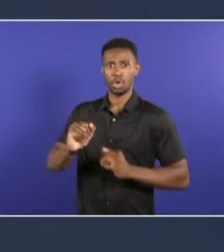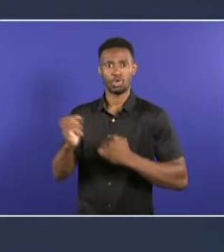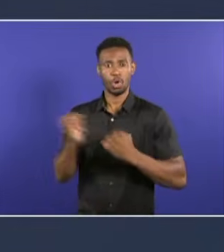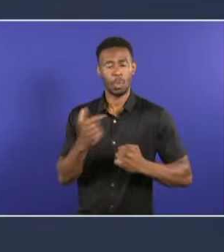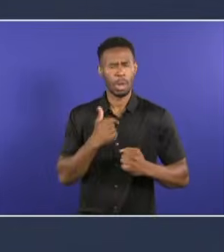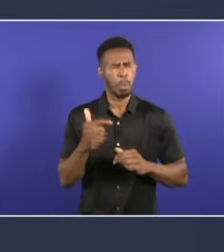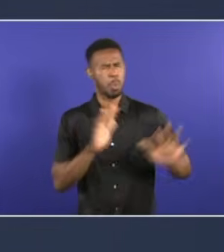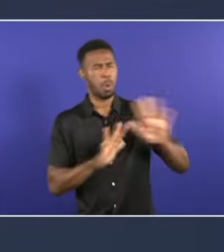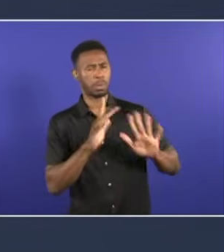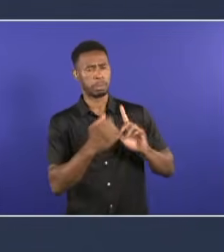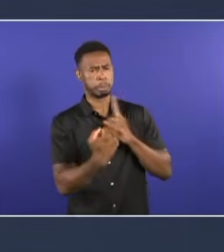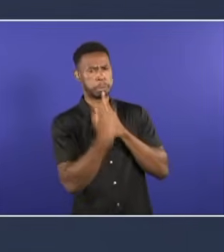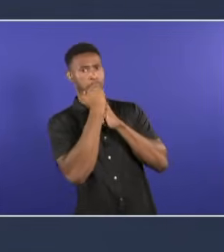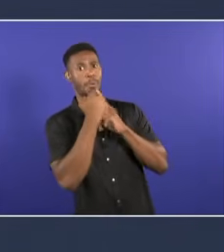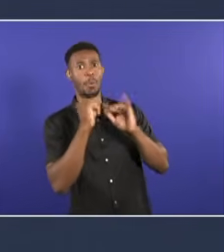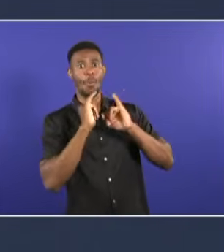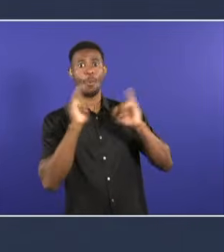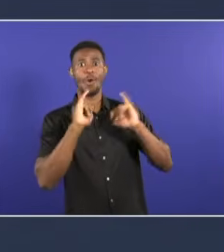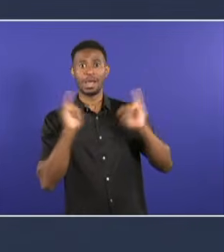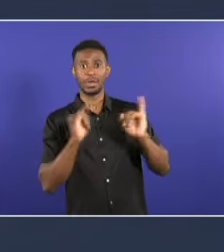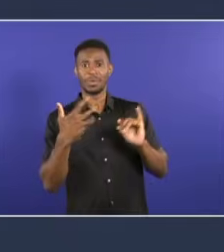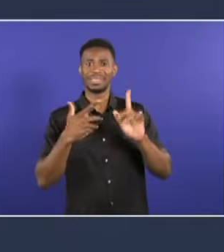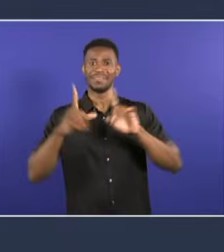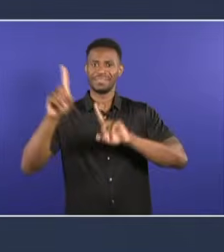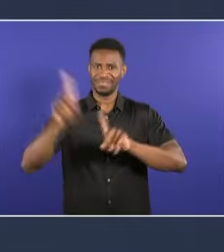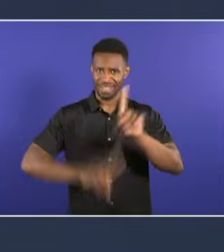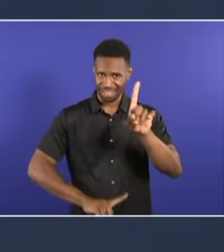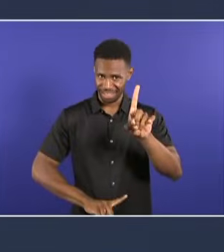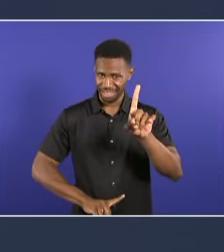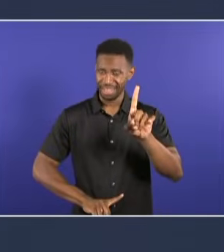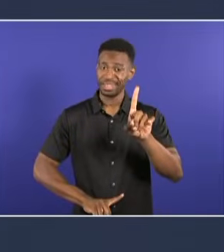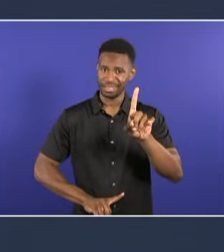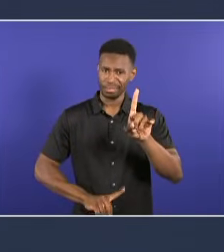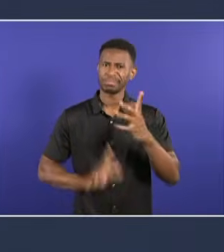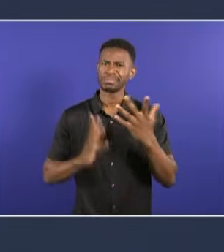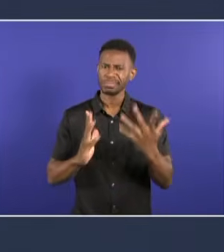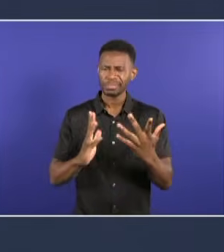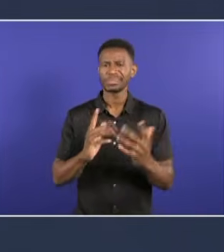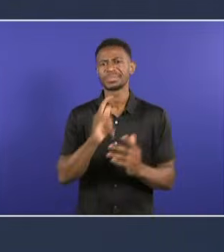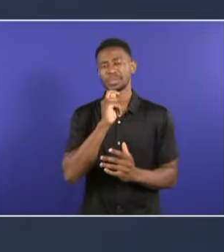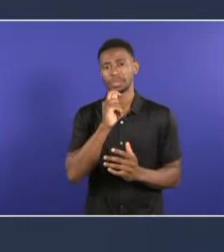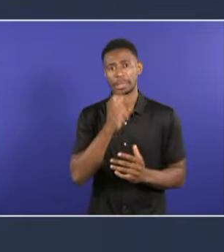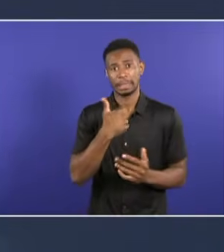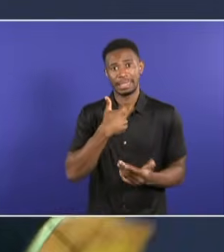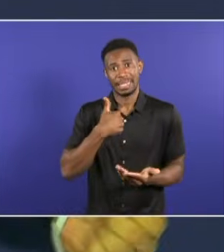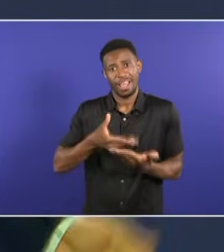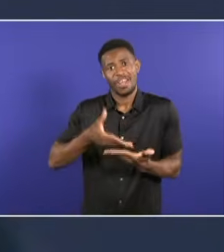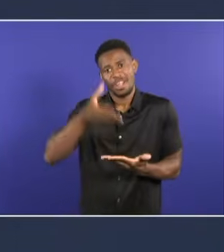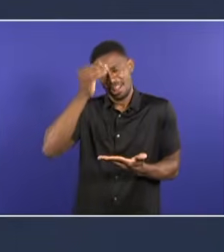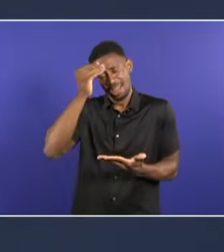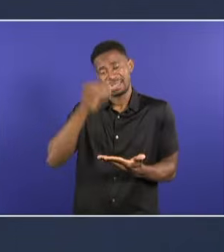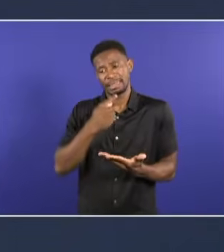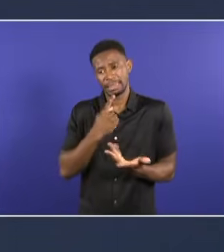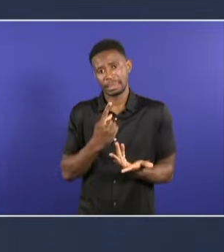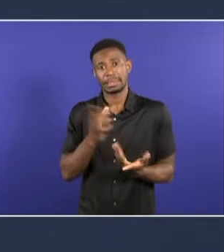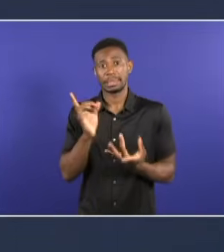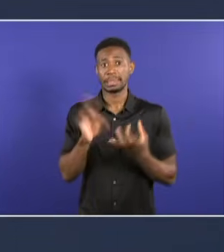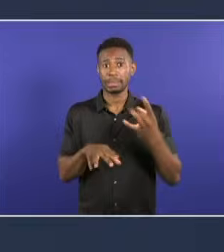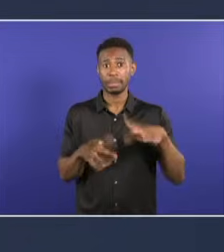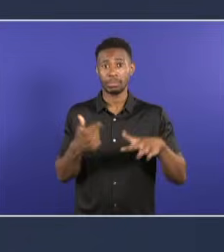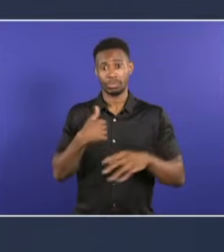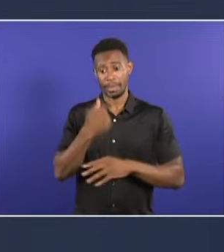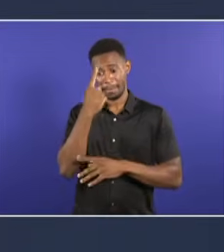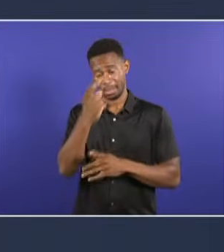life. There are moments when the cause that we deeply believe in will suffer setback